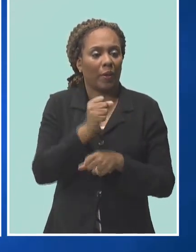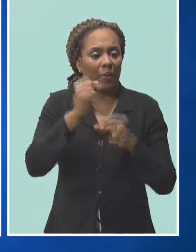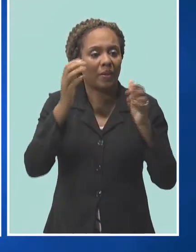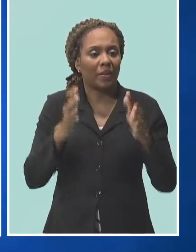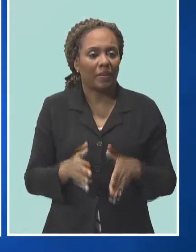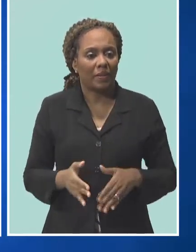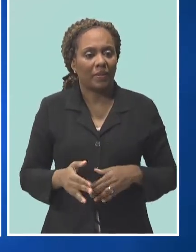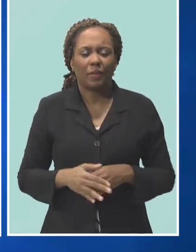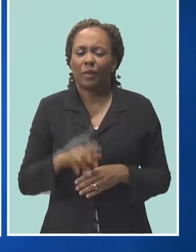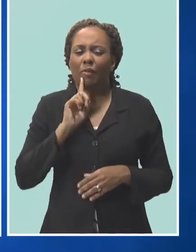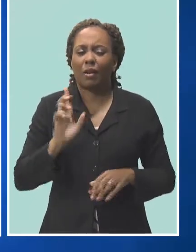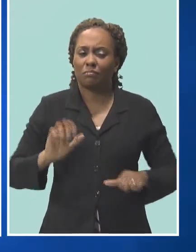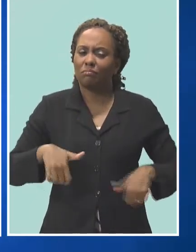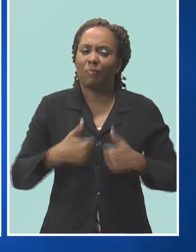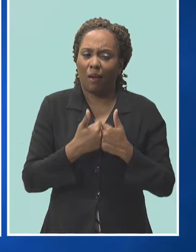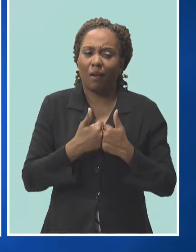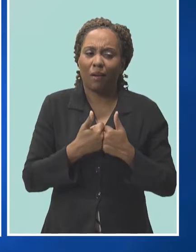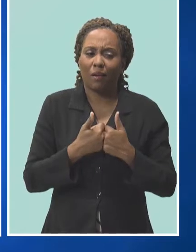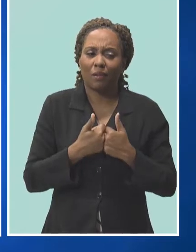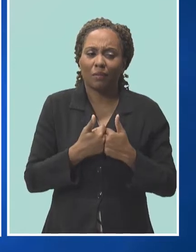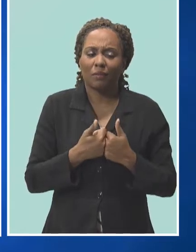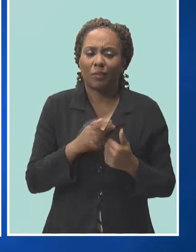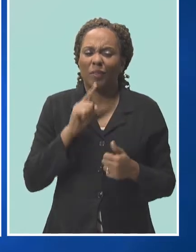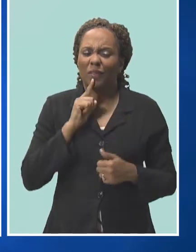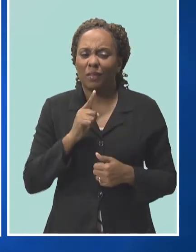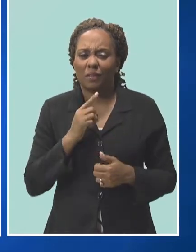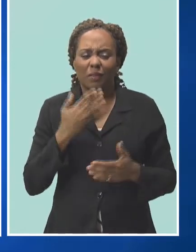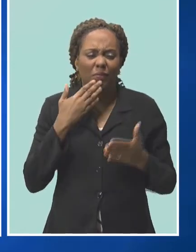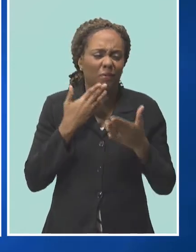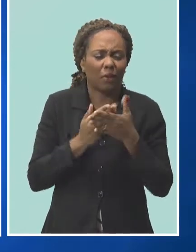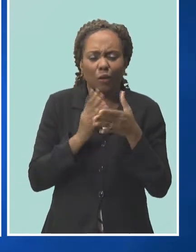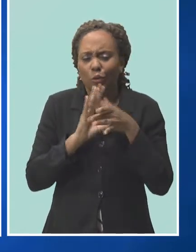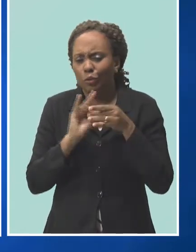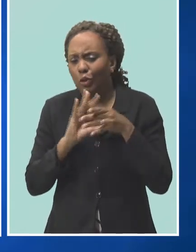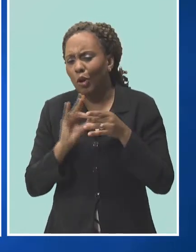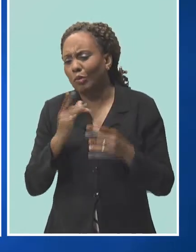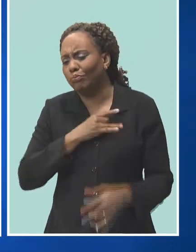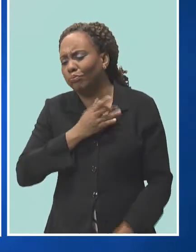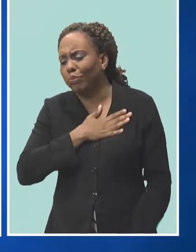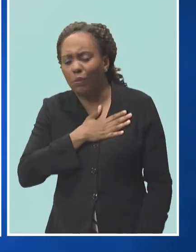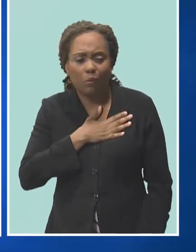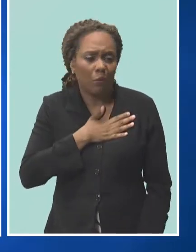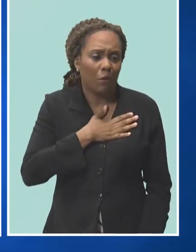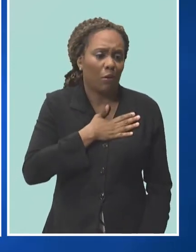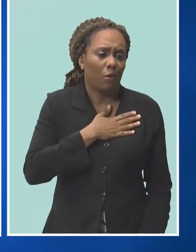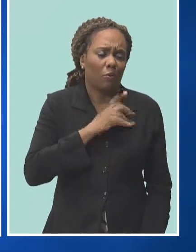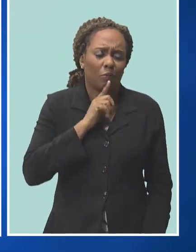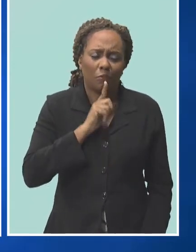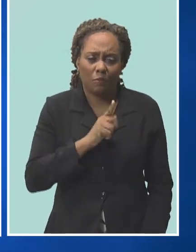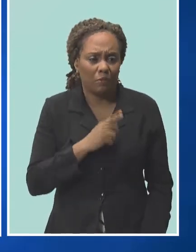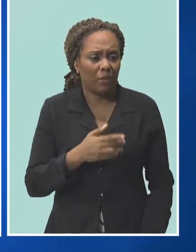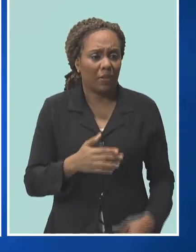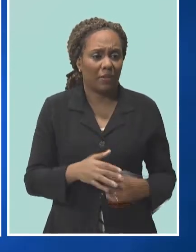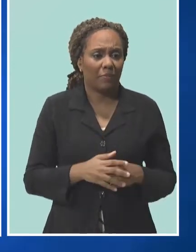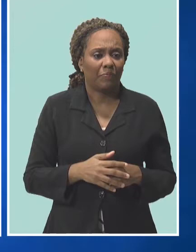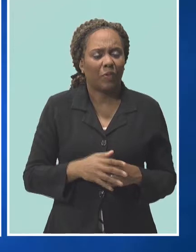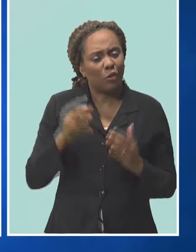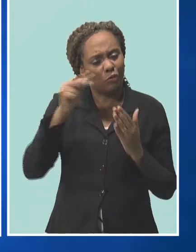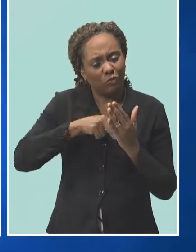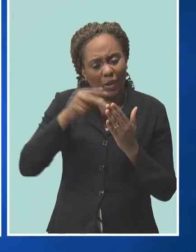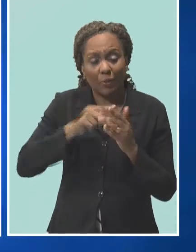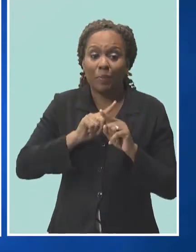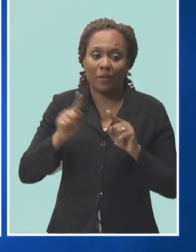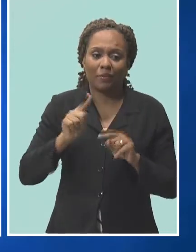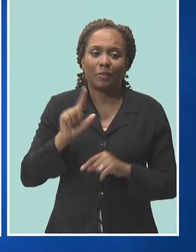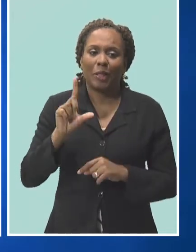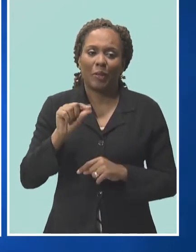actually a rather challenging task for them because many of the stories were really heart-wrenching and pulled at the heartstrings, and David Harewood actually spoke about